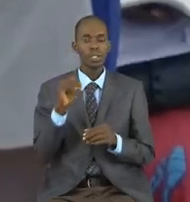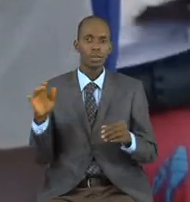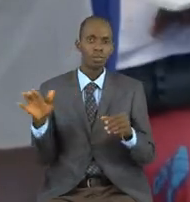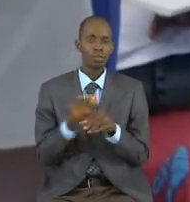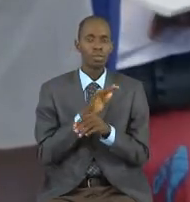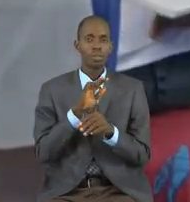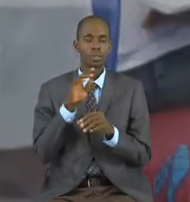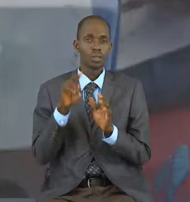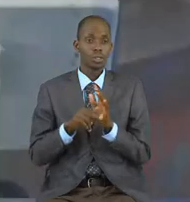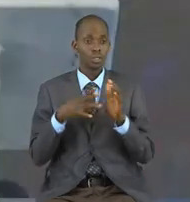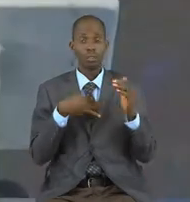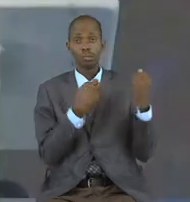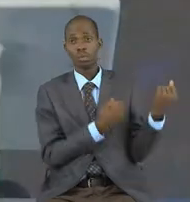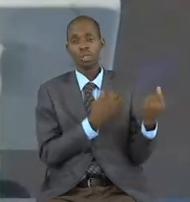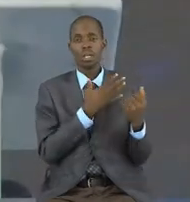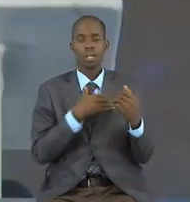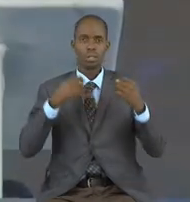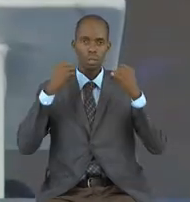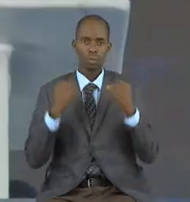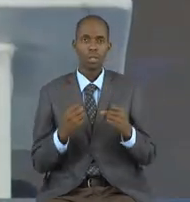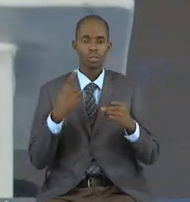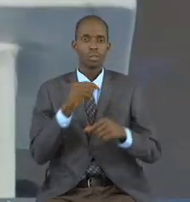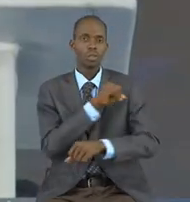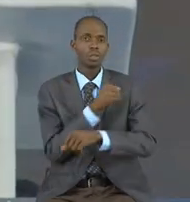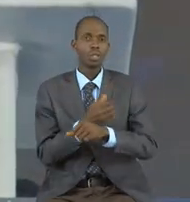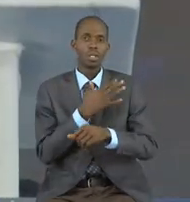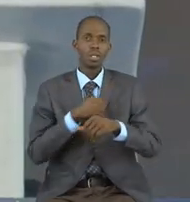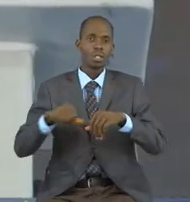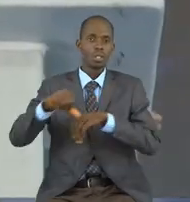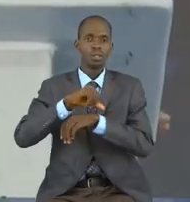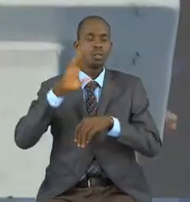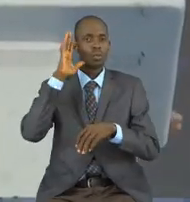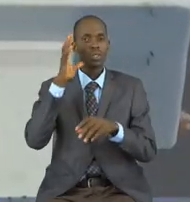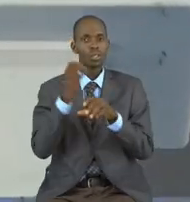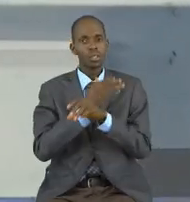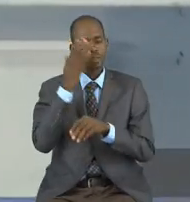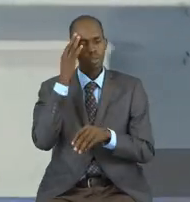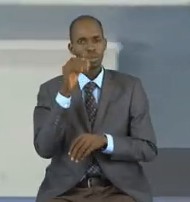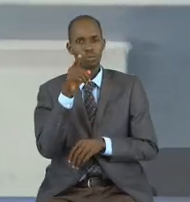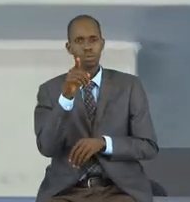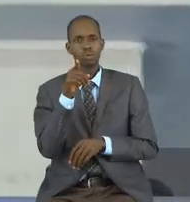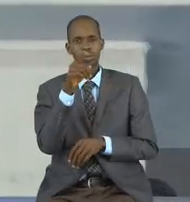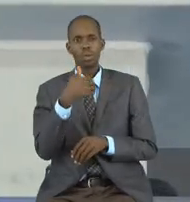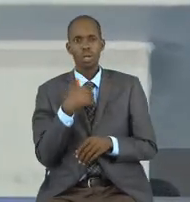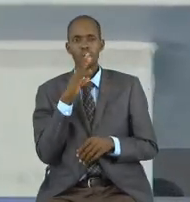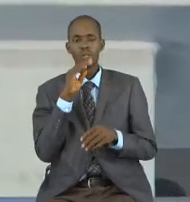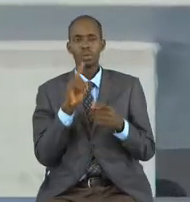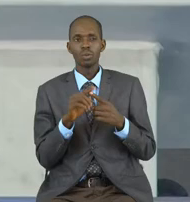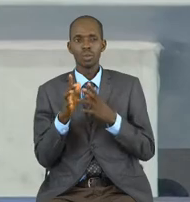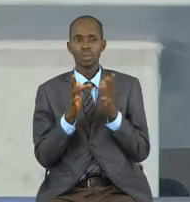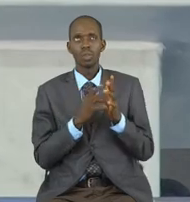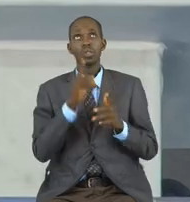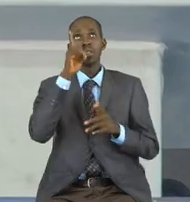authority and the anointing. They'll take knowledge of you. You've been to Jesus, he saved you. You've been